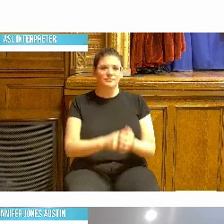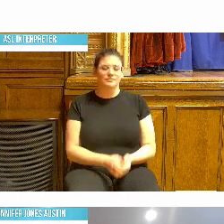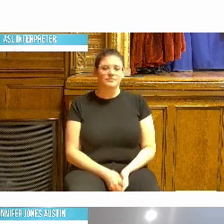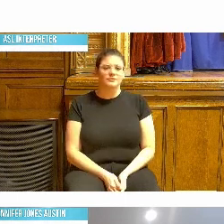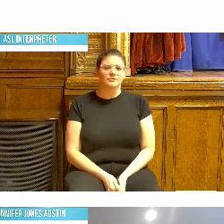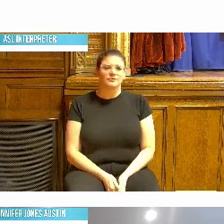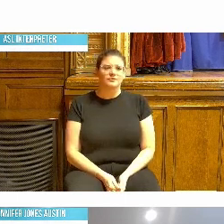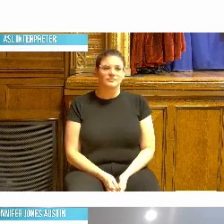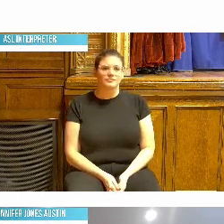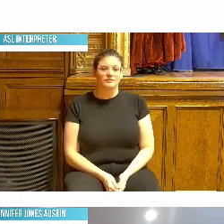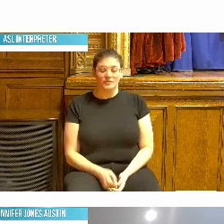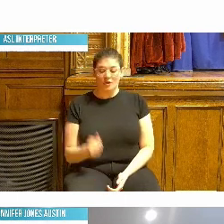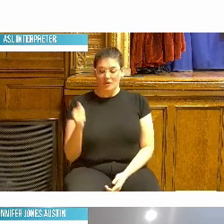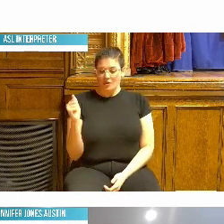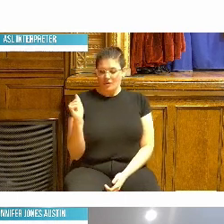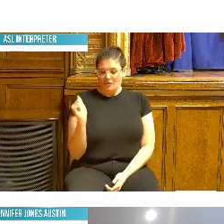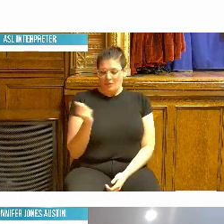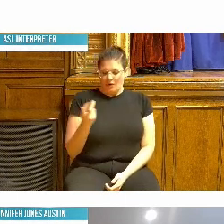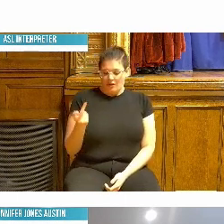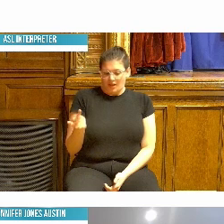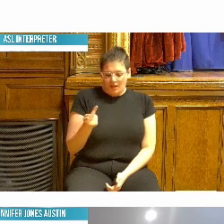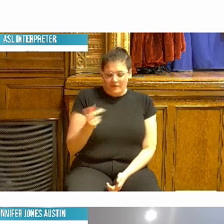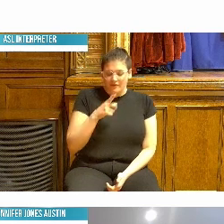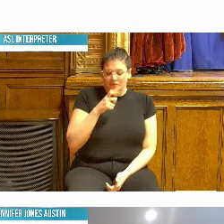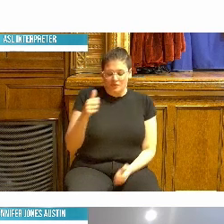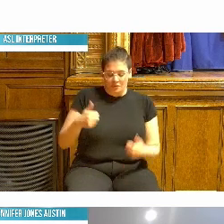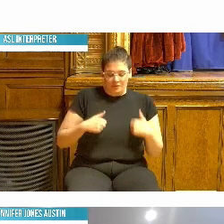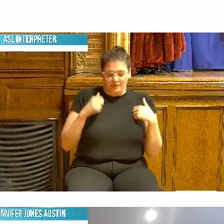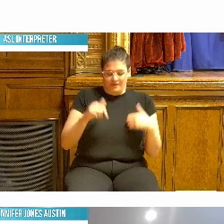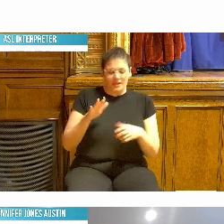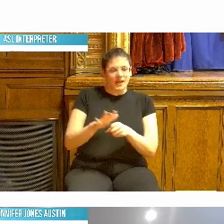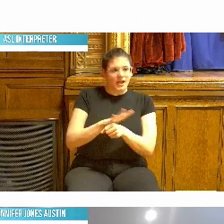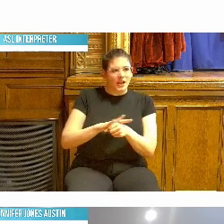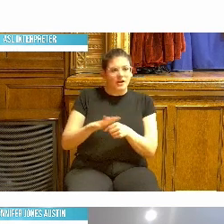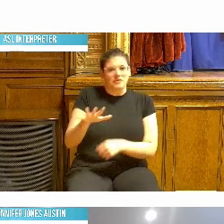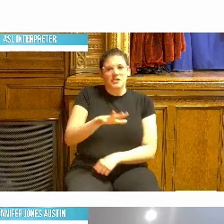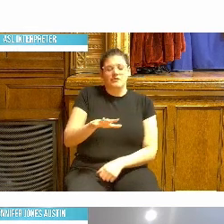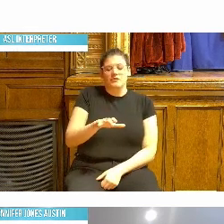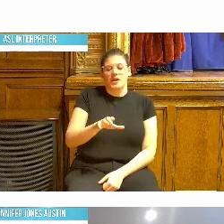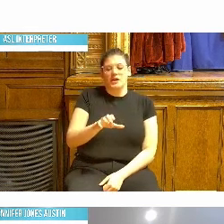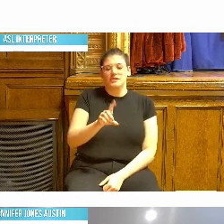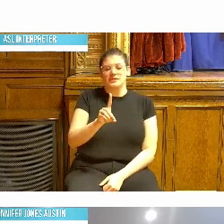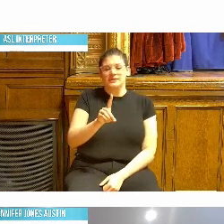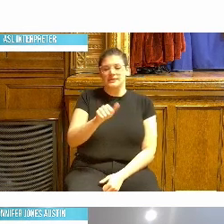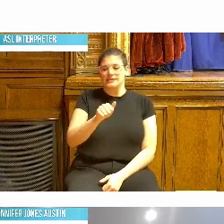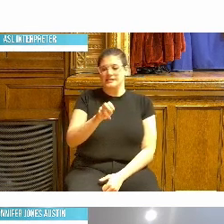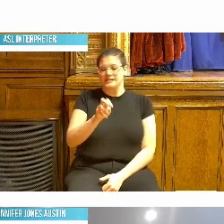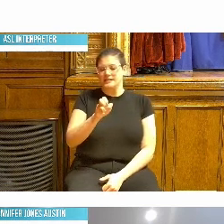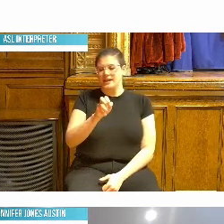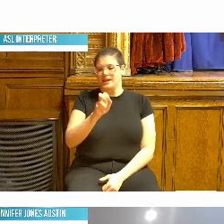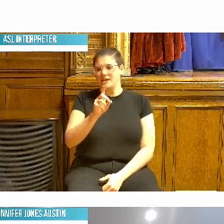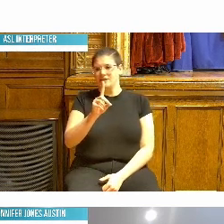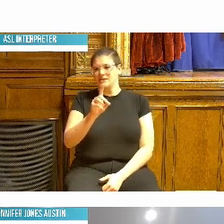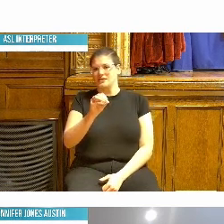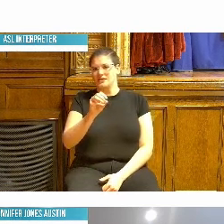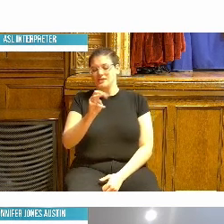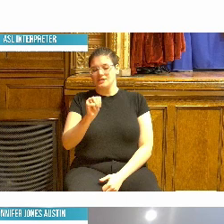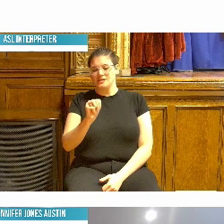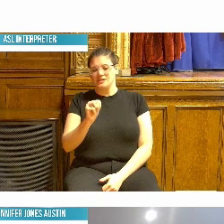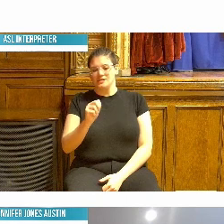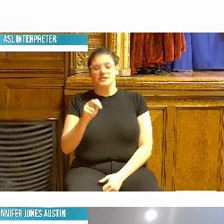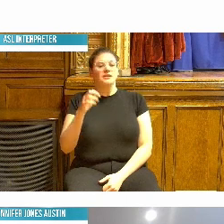we all of us who live in that area by Baden can look and know one of my big pet peeves is the unused